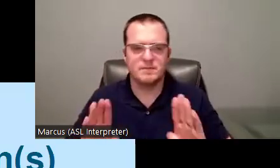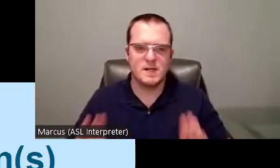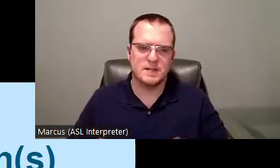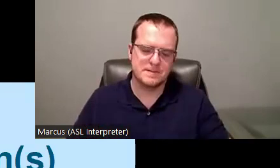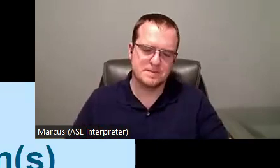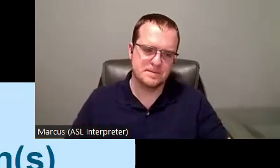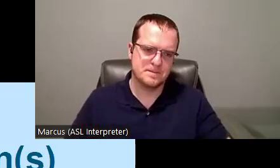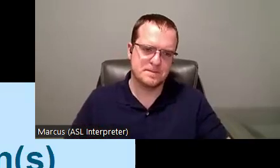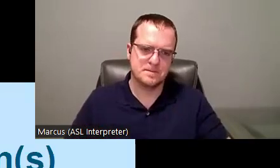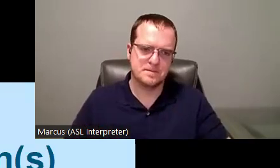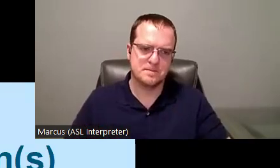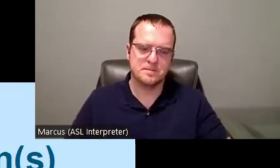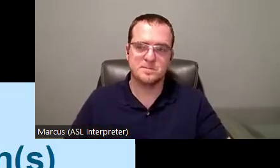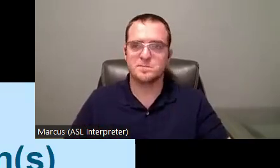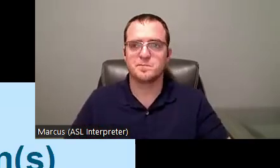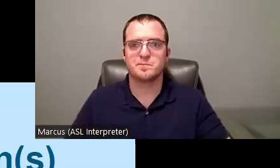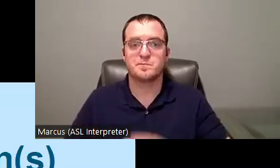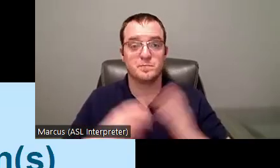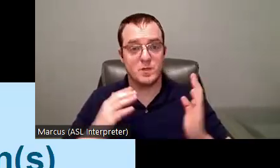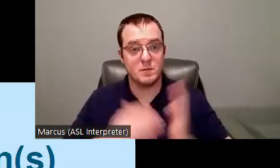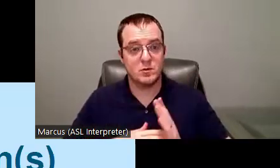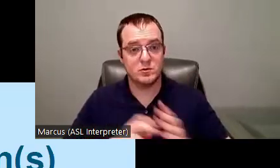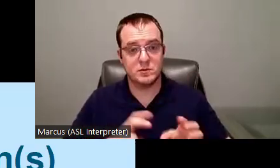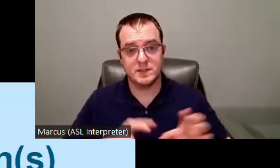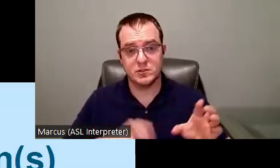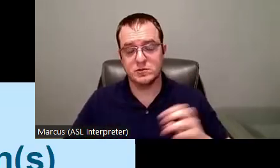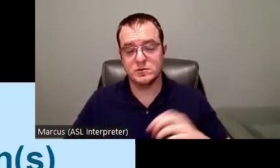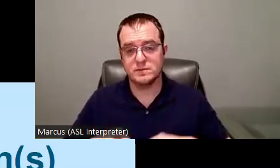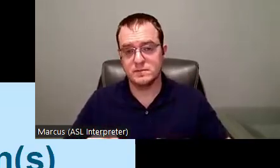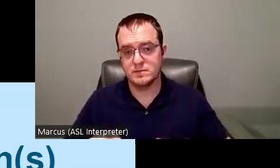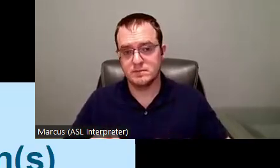Aye. Aye. Any opposed or abstentions?